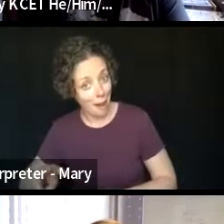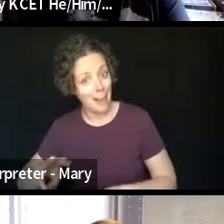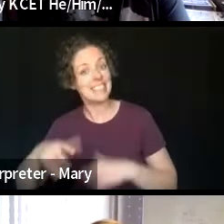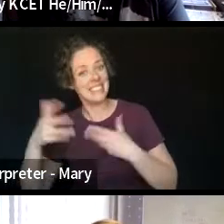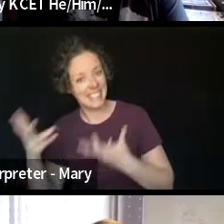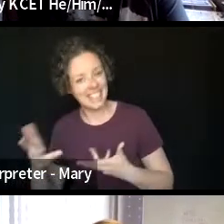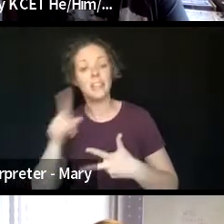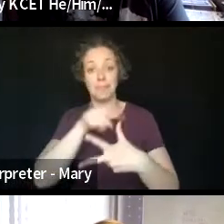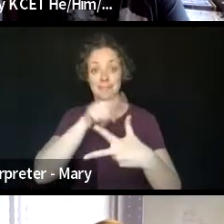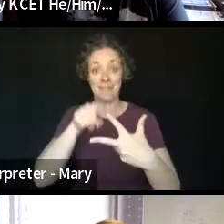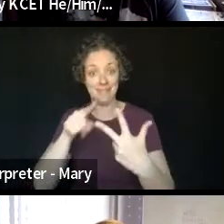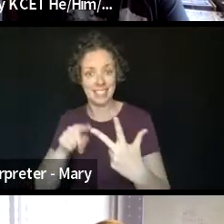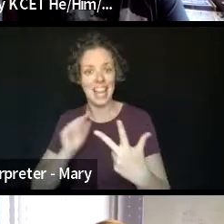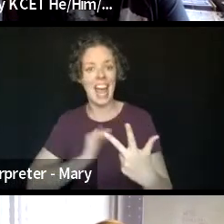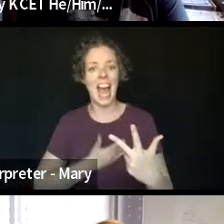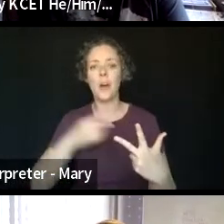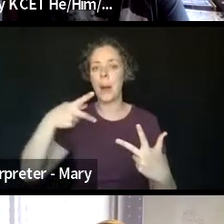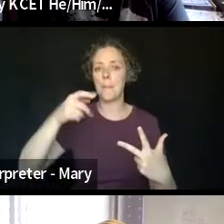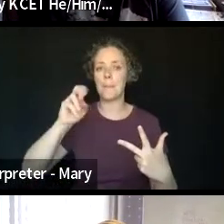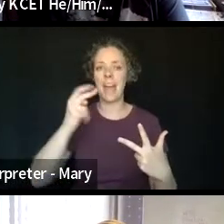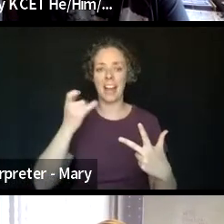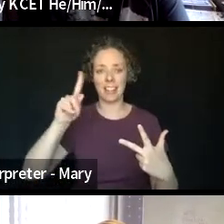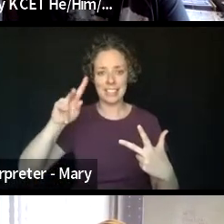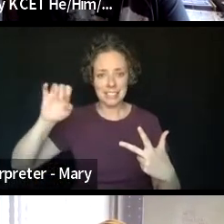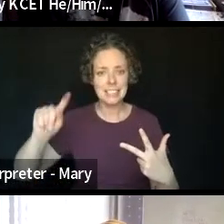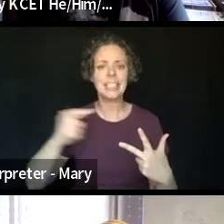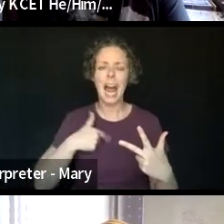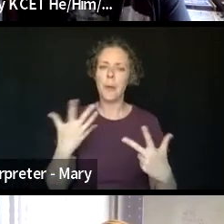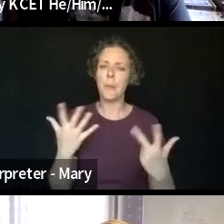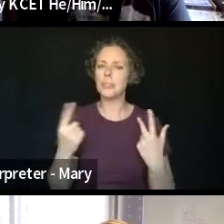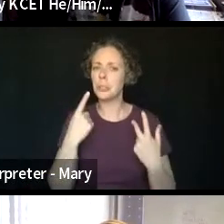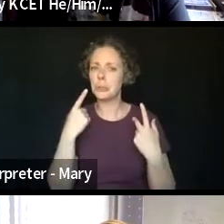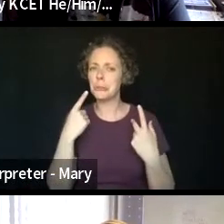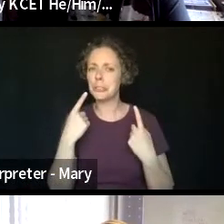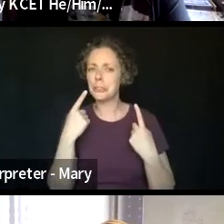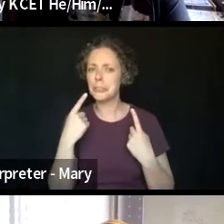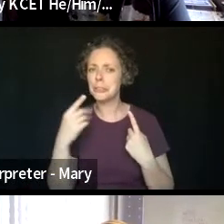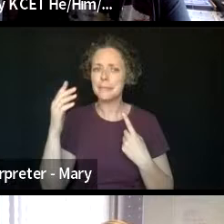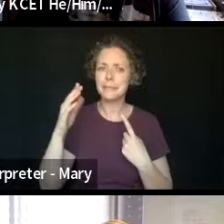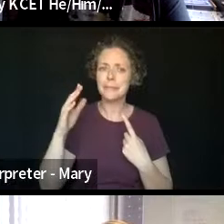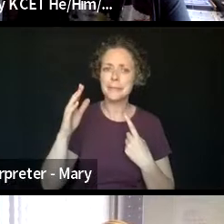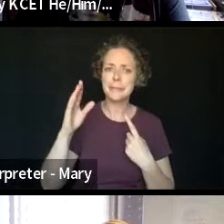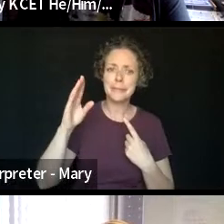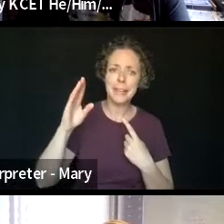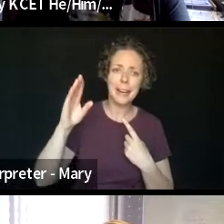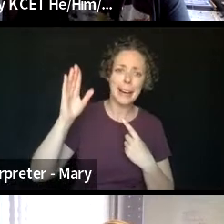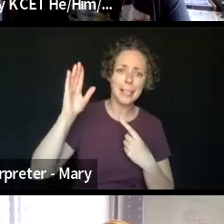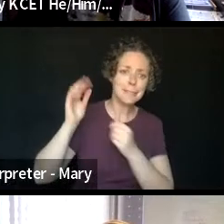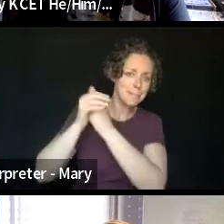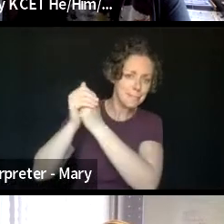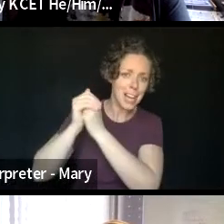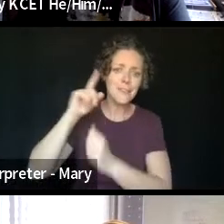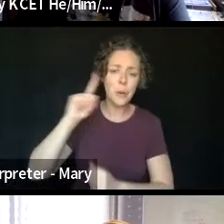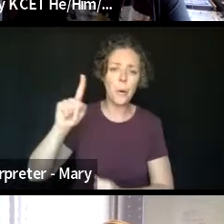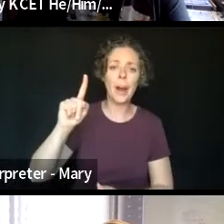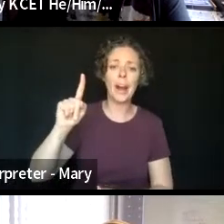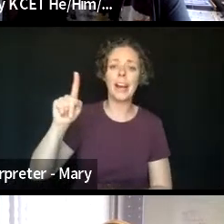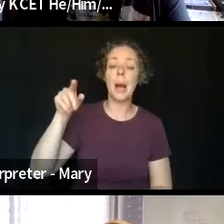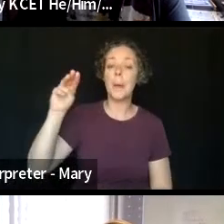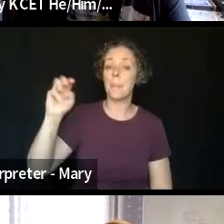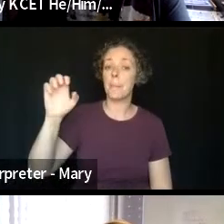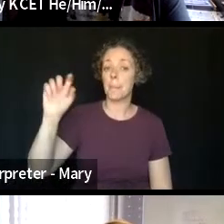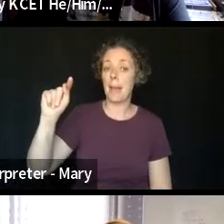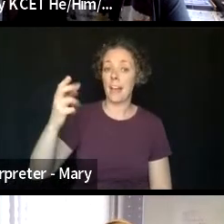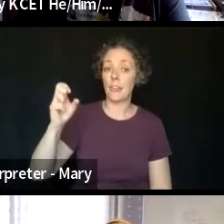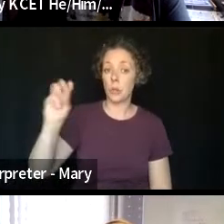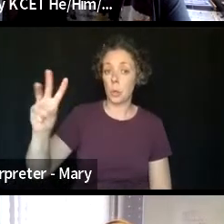are our panelists, and I do want to give a shout out to Matthew Newman for queuing up this conversation with